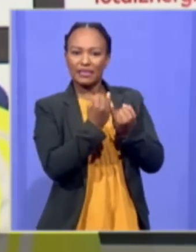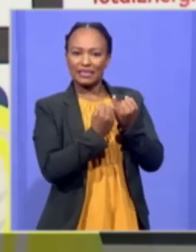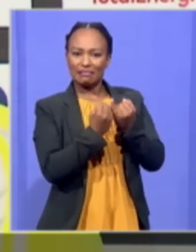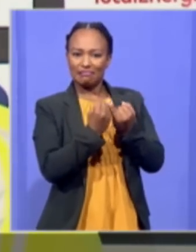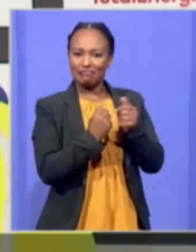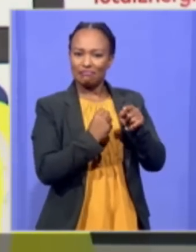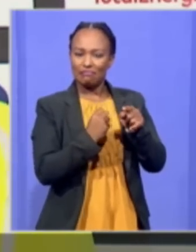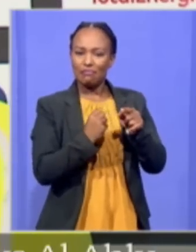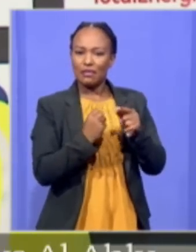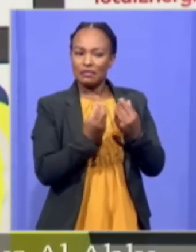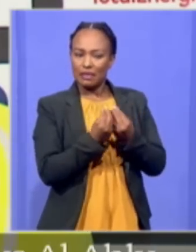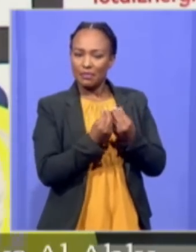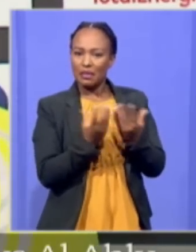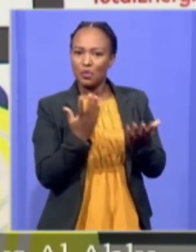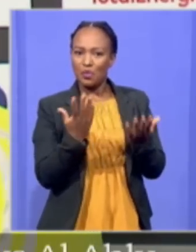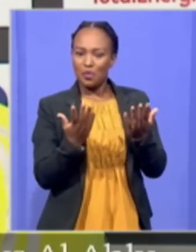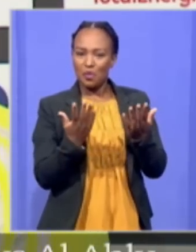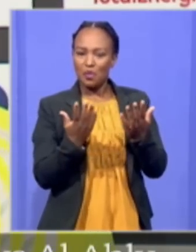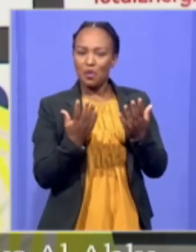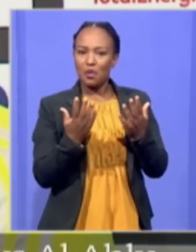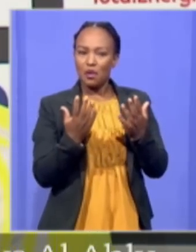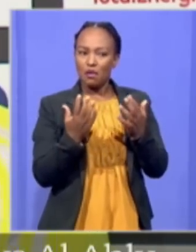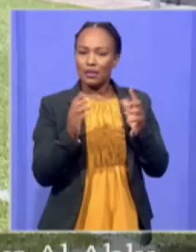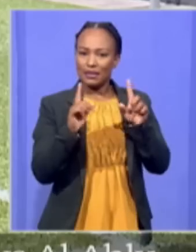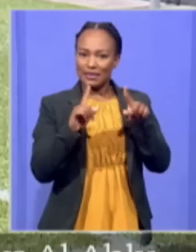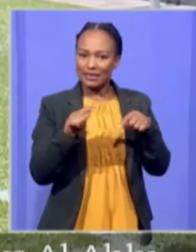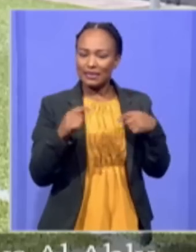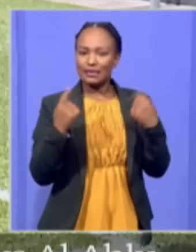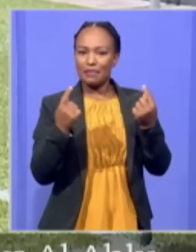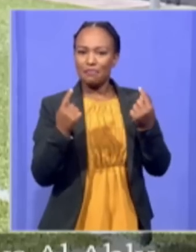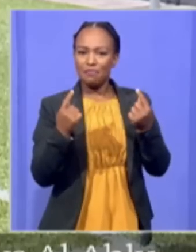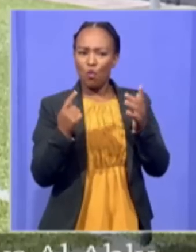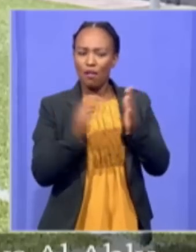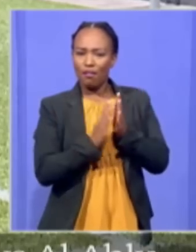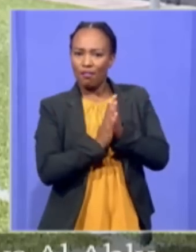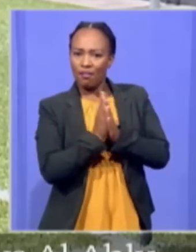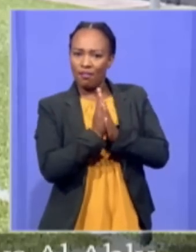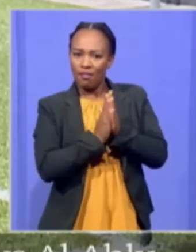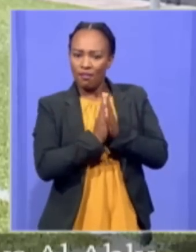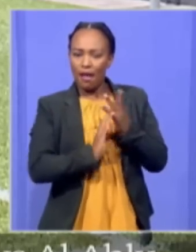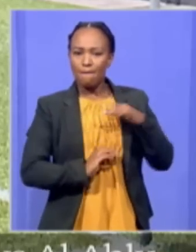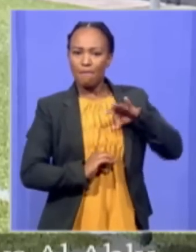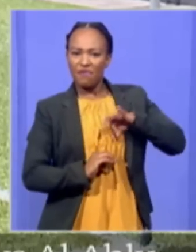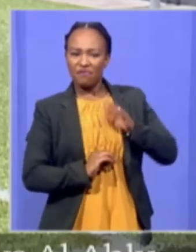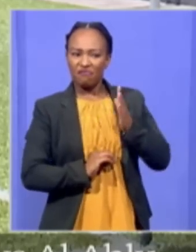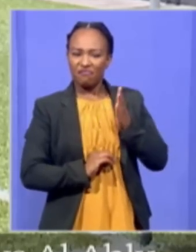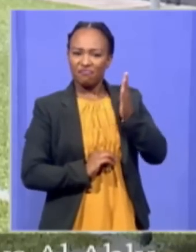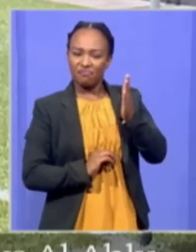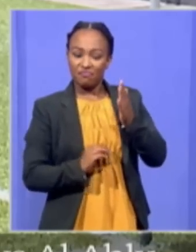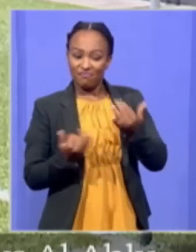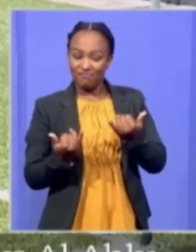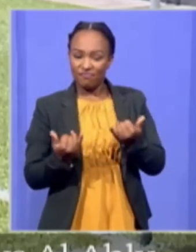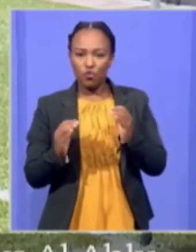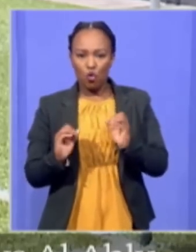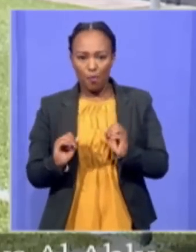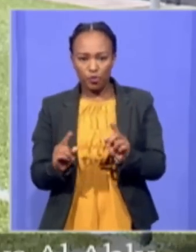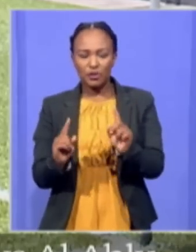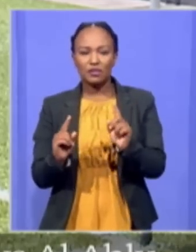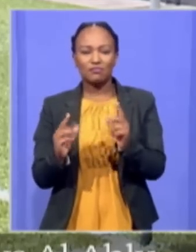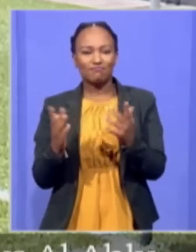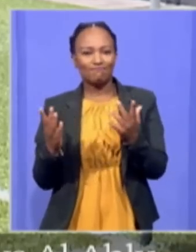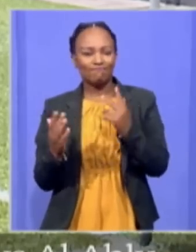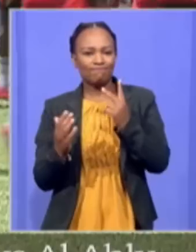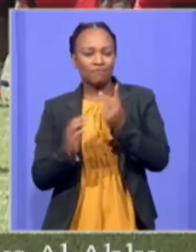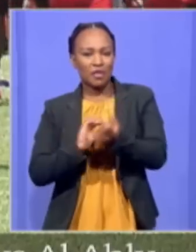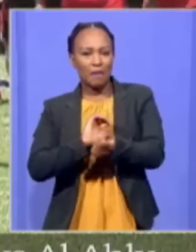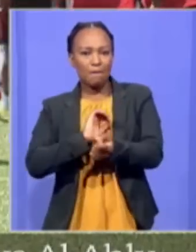that I'm sure that the club will capitalize in the future, in the near future, and it's another opportunity to whatever happens,